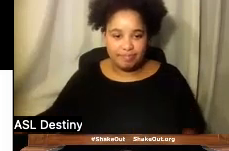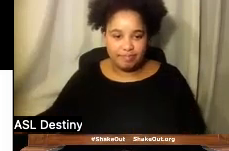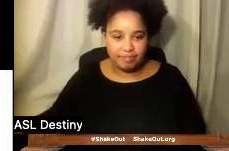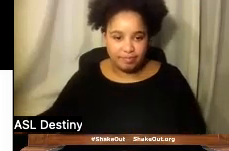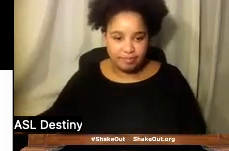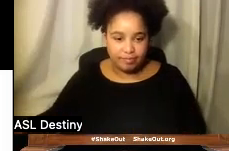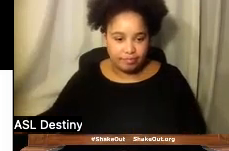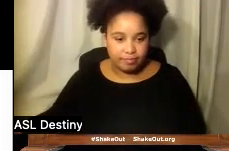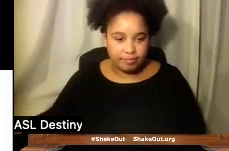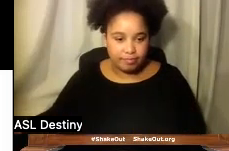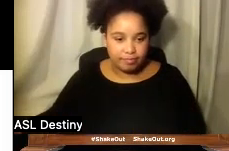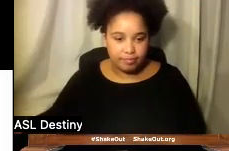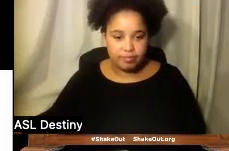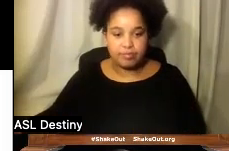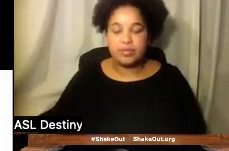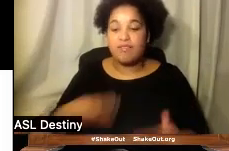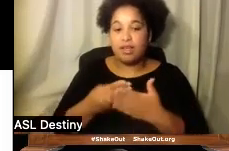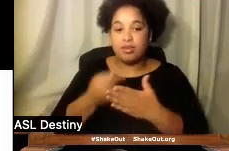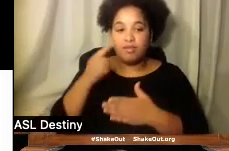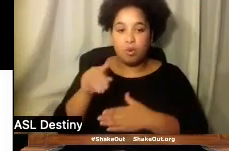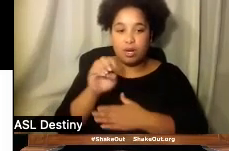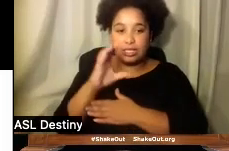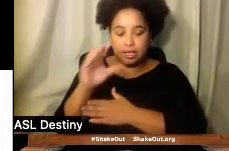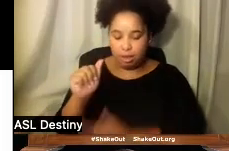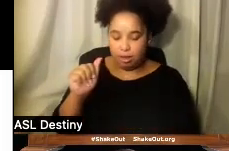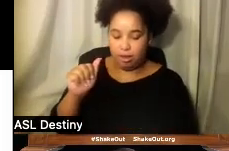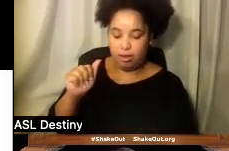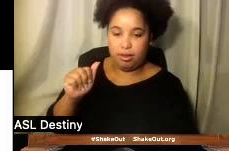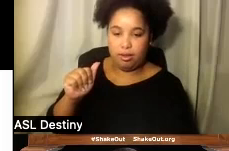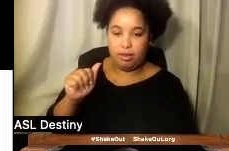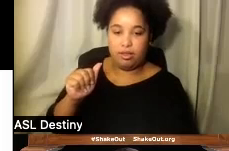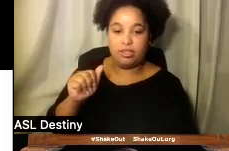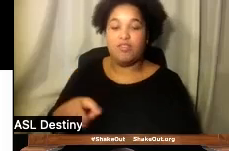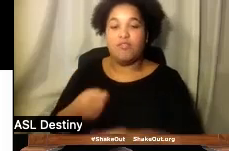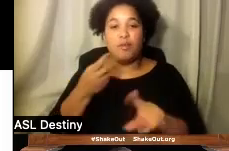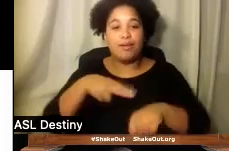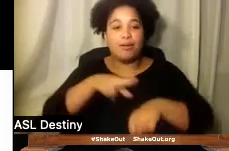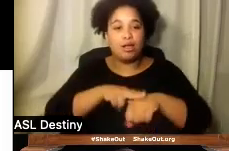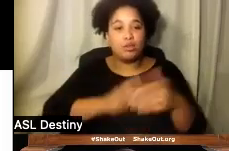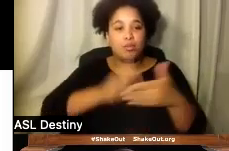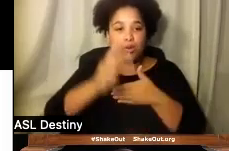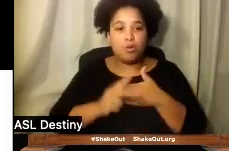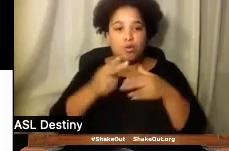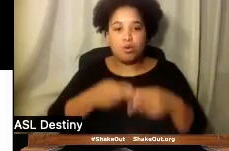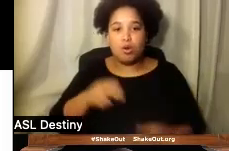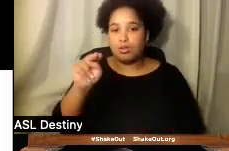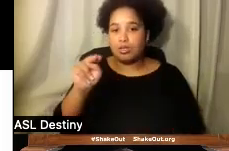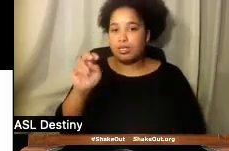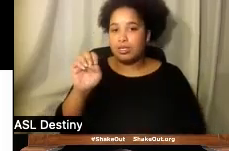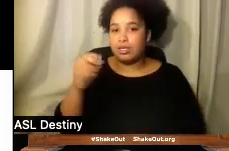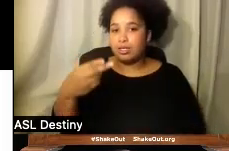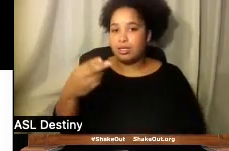Our funding for the Earthquake Country Alliance is provided by a national program called the National Earthquake Hazards